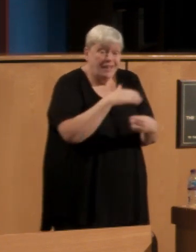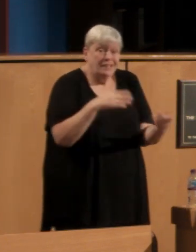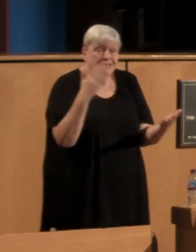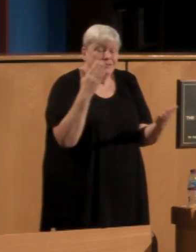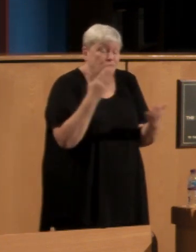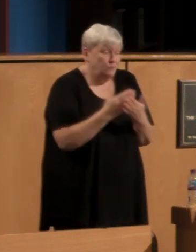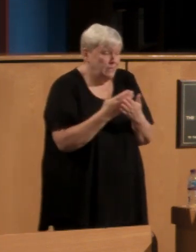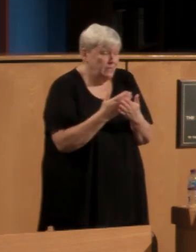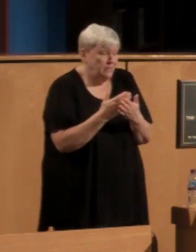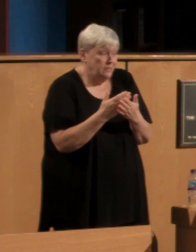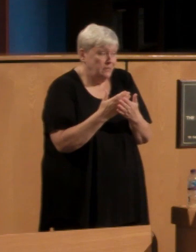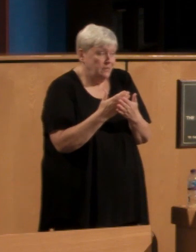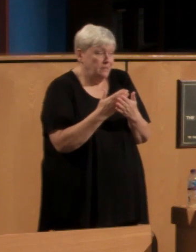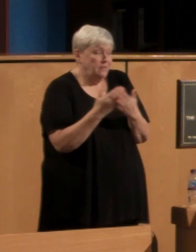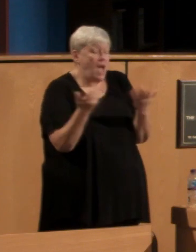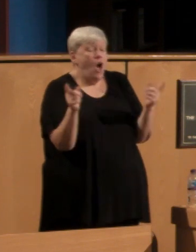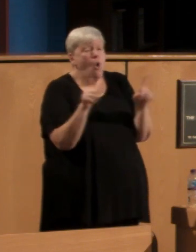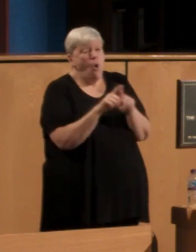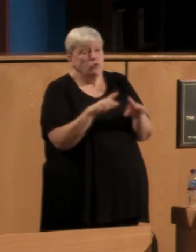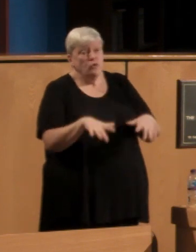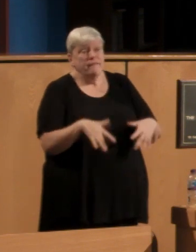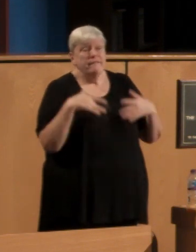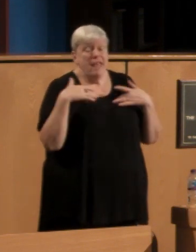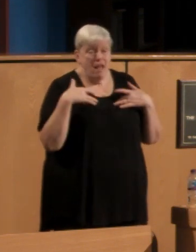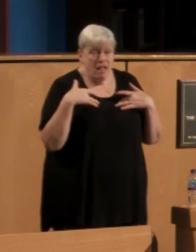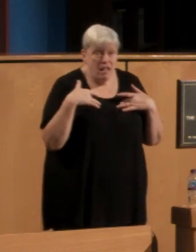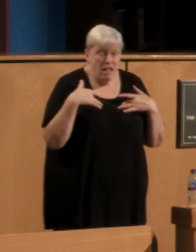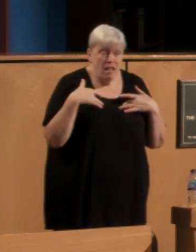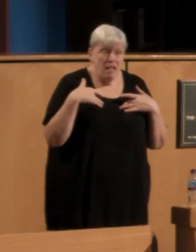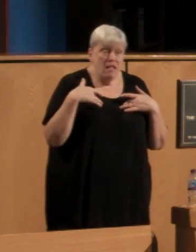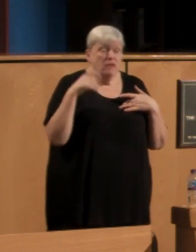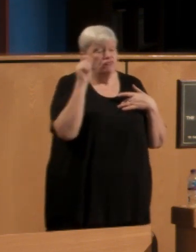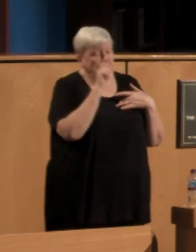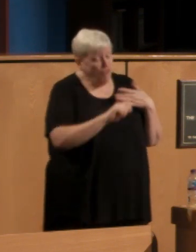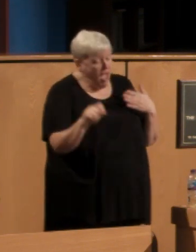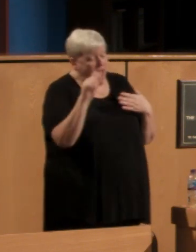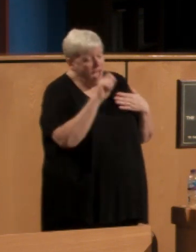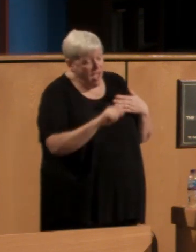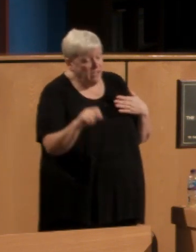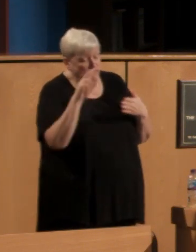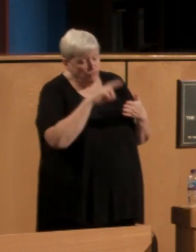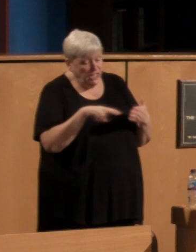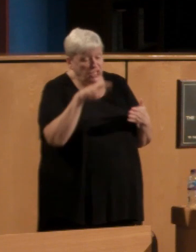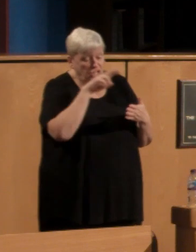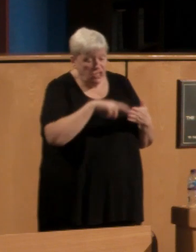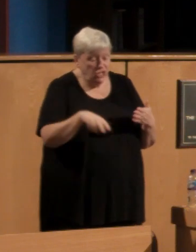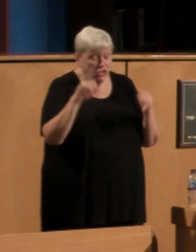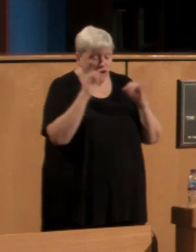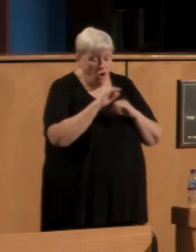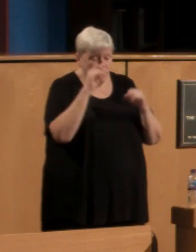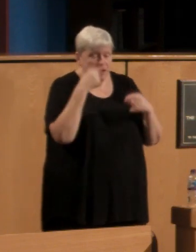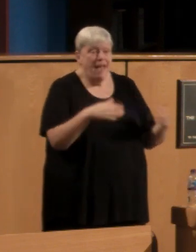horror. But I do also feel that in writing horror or creating horror, there is a responsibility to be aware